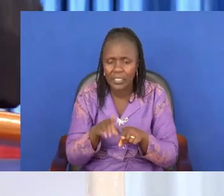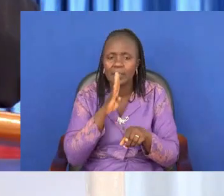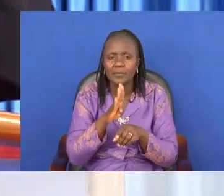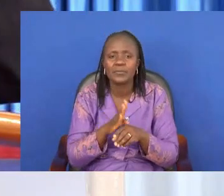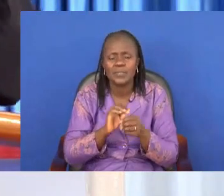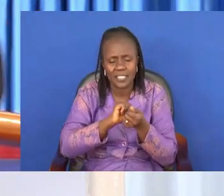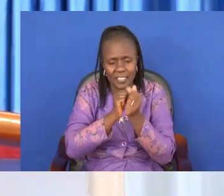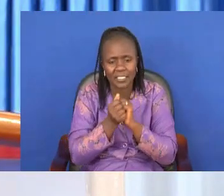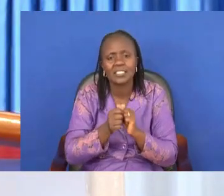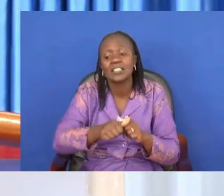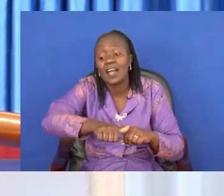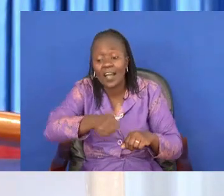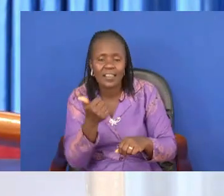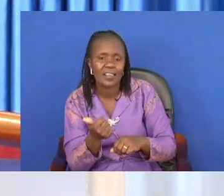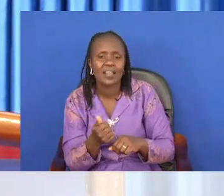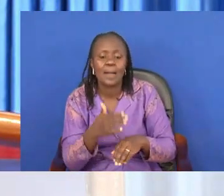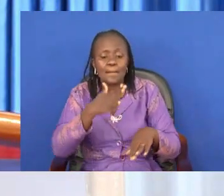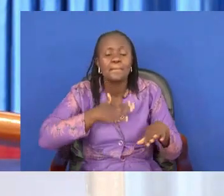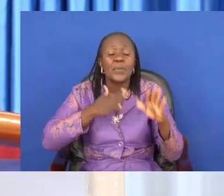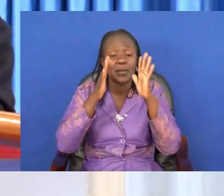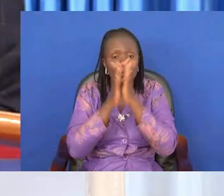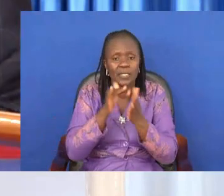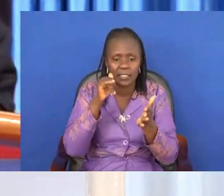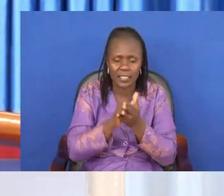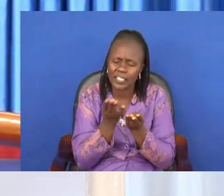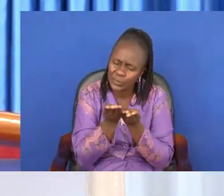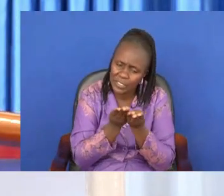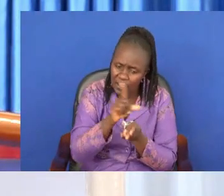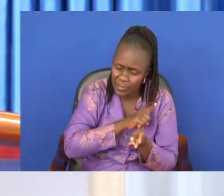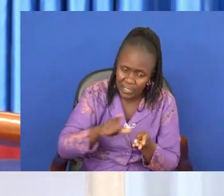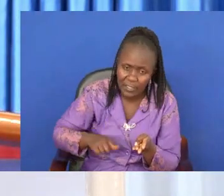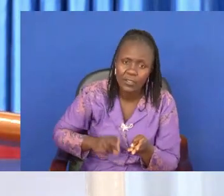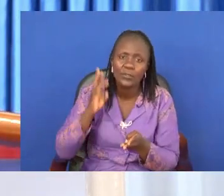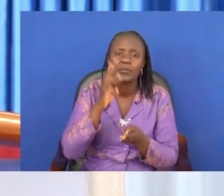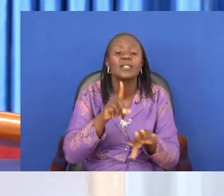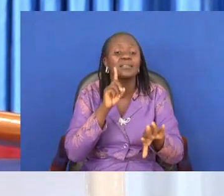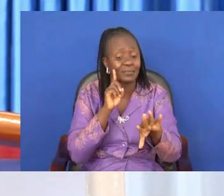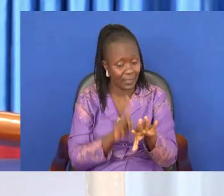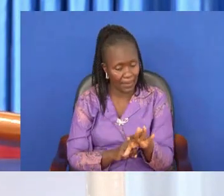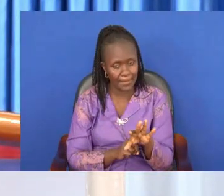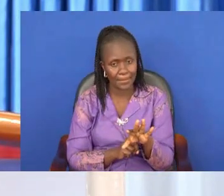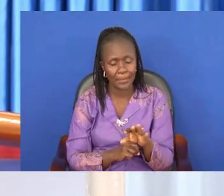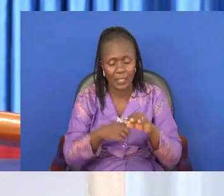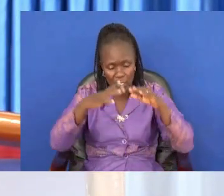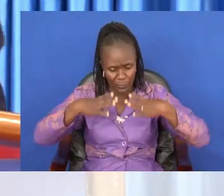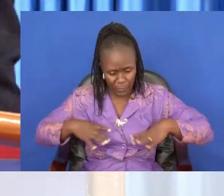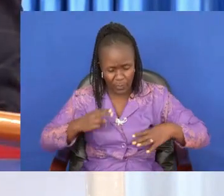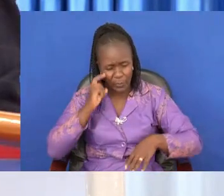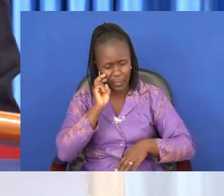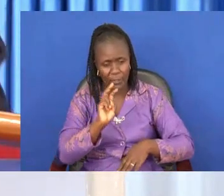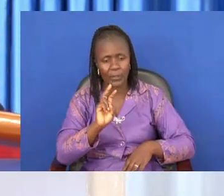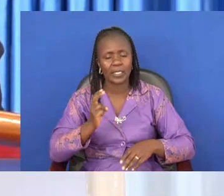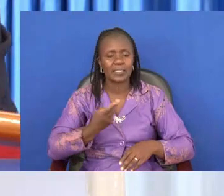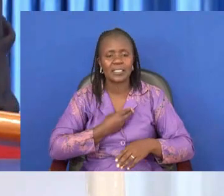become influence of others. It is my prayer that as we serve the Lord, we will reach a point that people will look at us